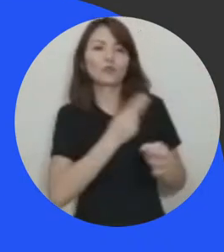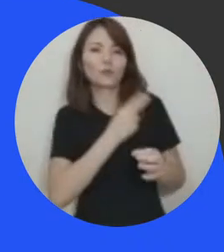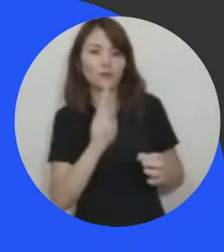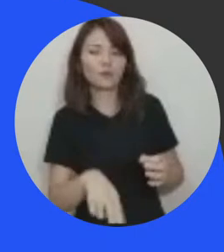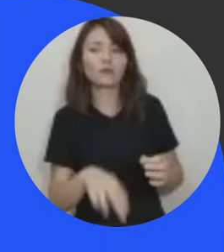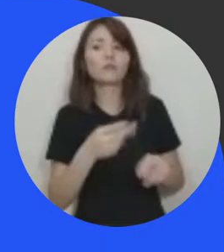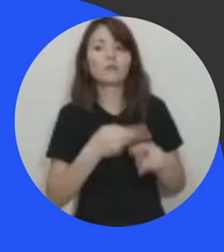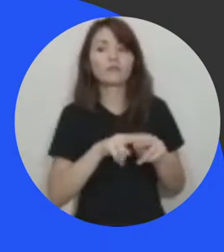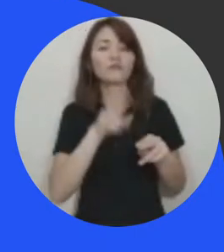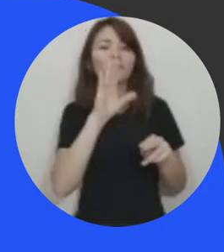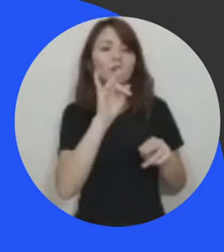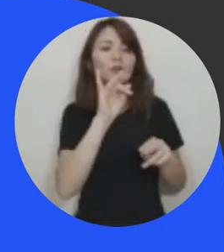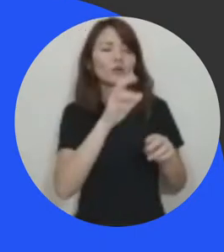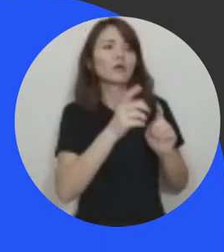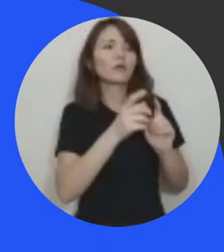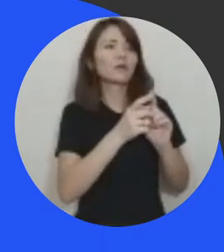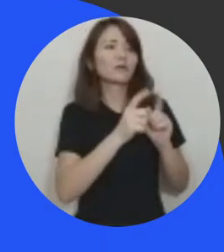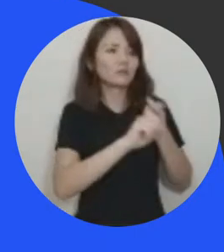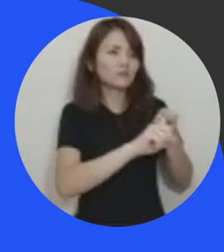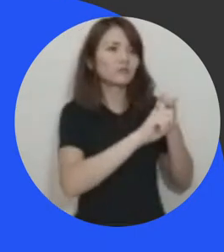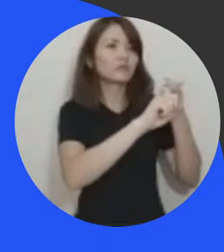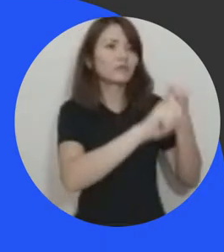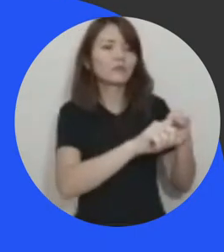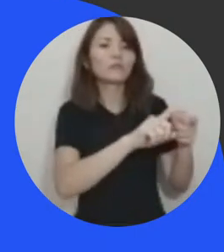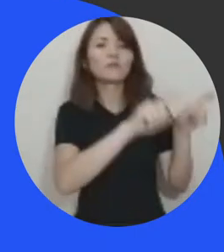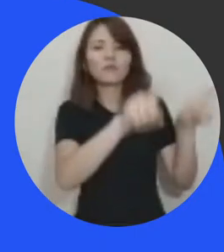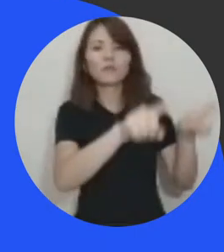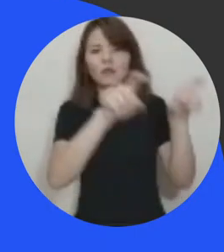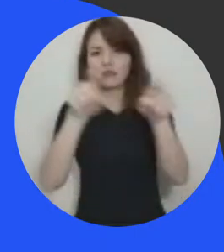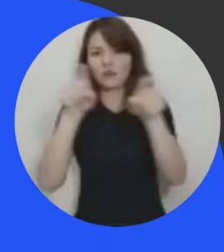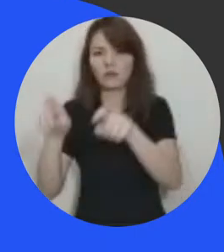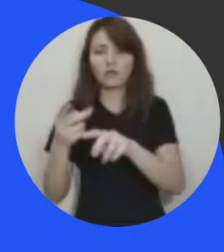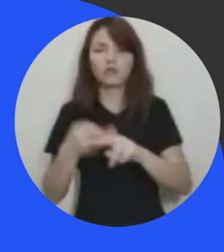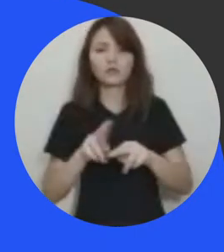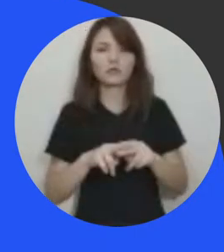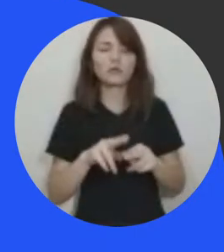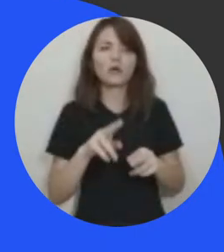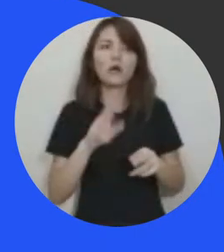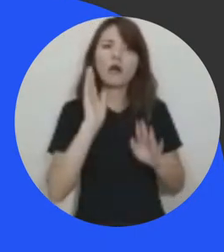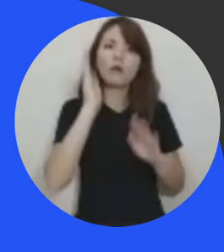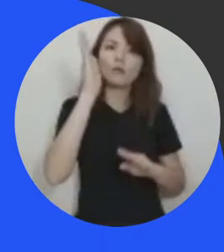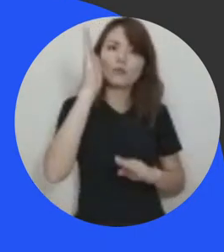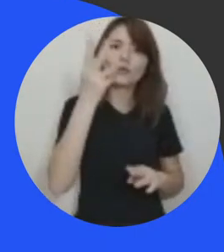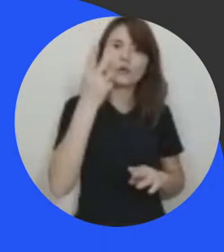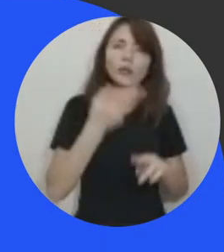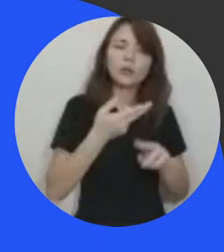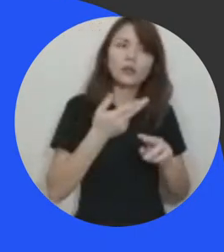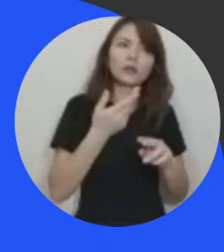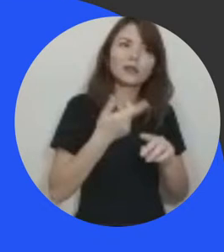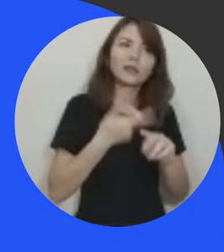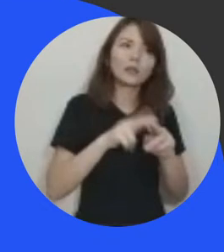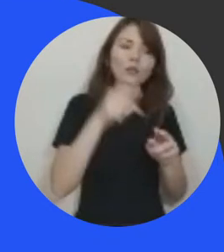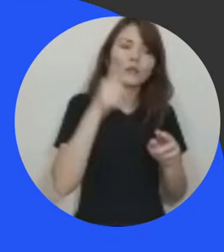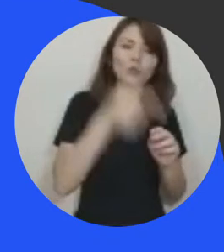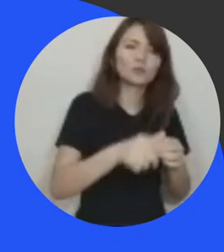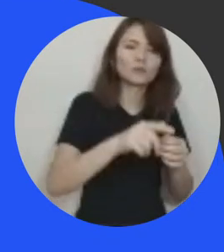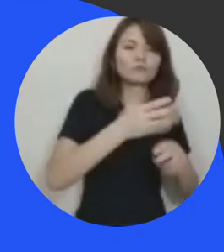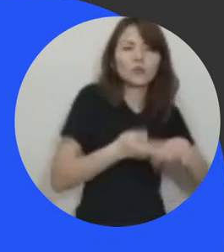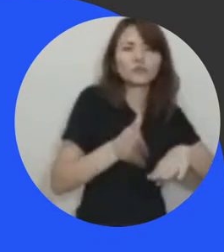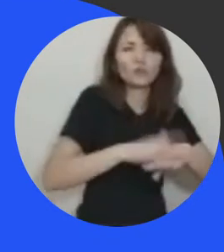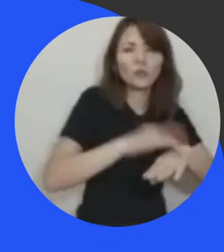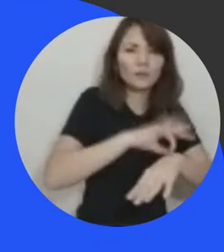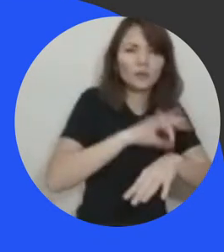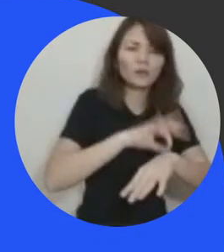that causes severe disease or benign disease, that's almost immaterial. The key thing for the virus is its